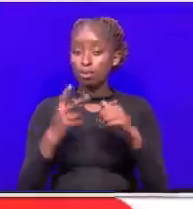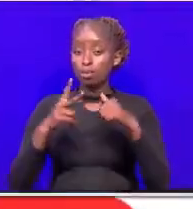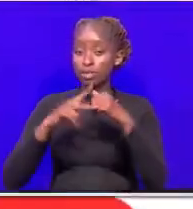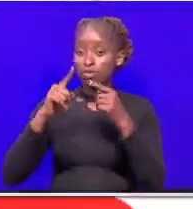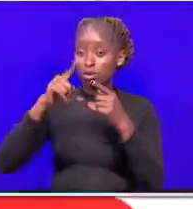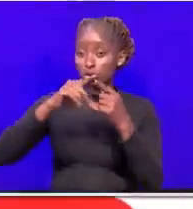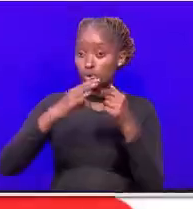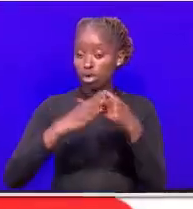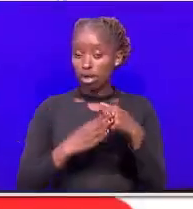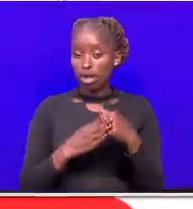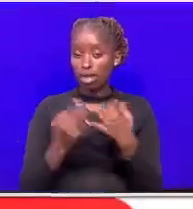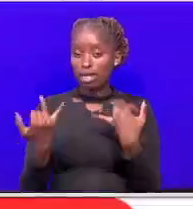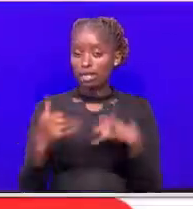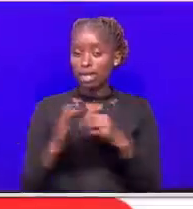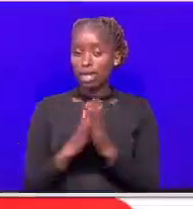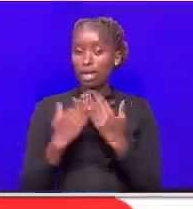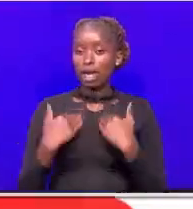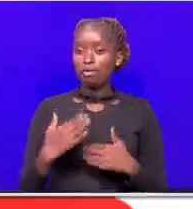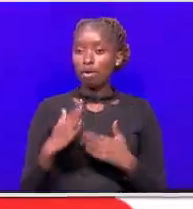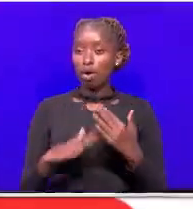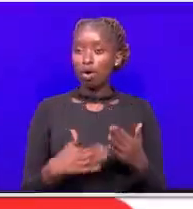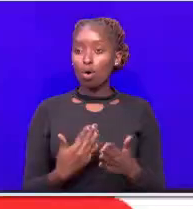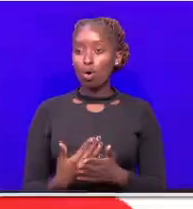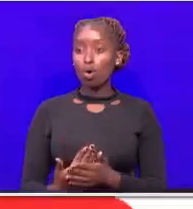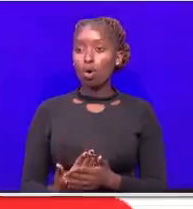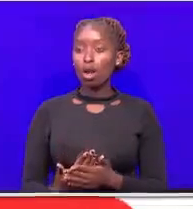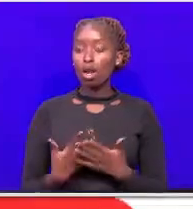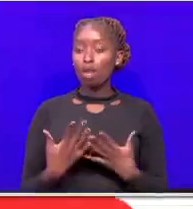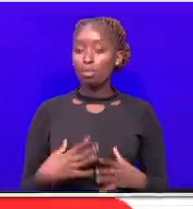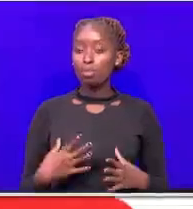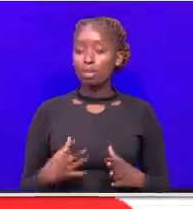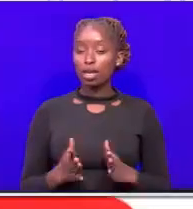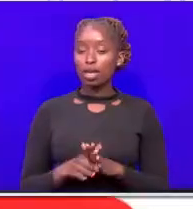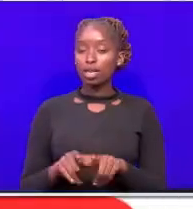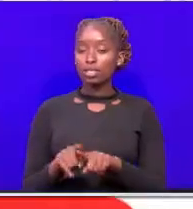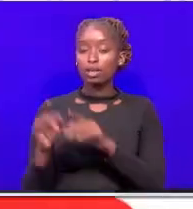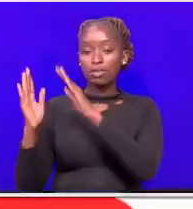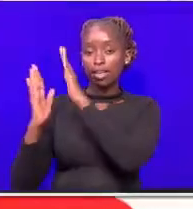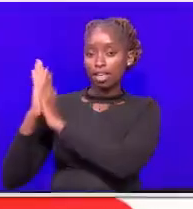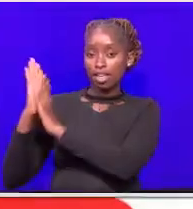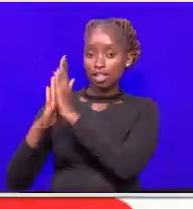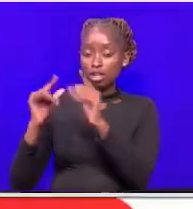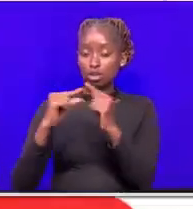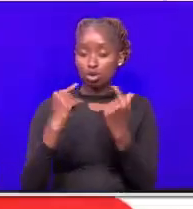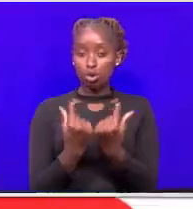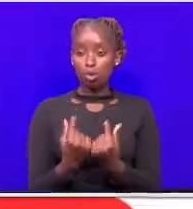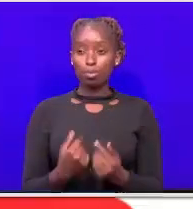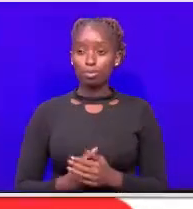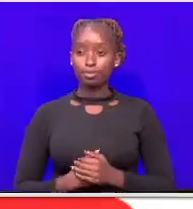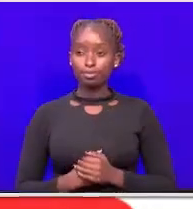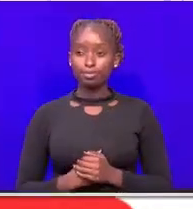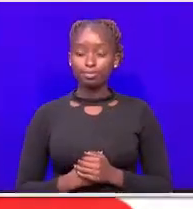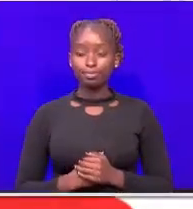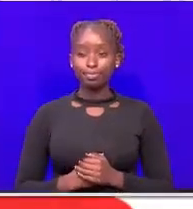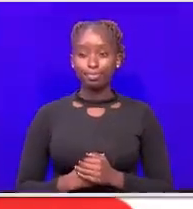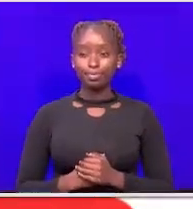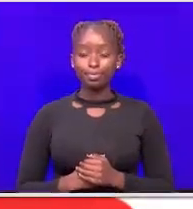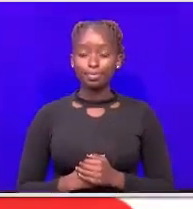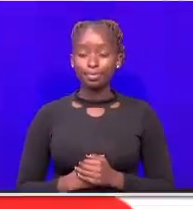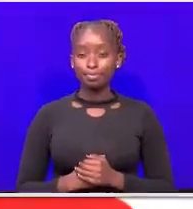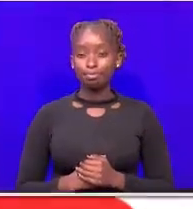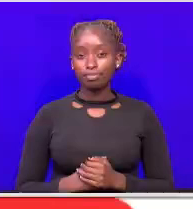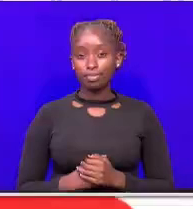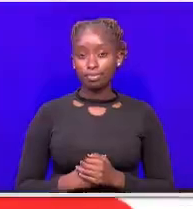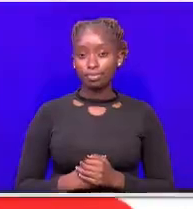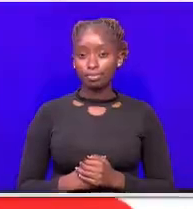order to accommodate all key stakeholders and interest groups. Is picked and sworn into